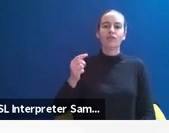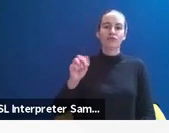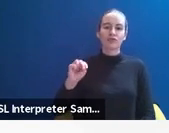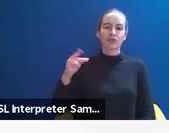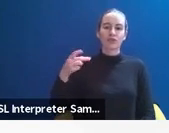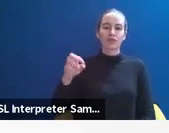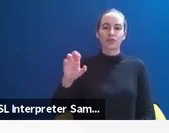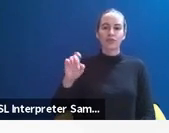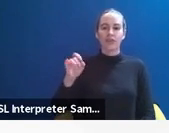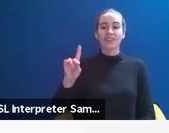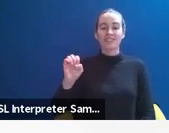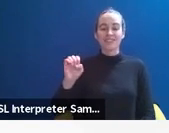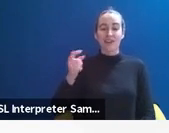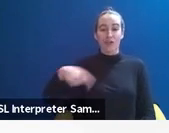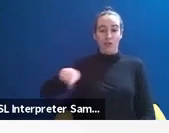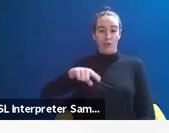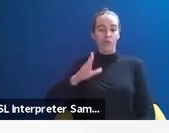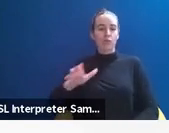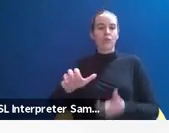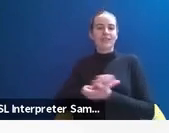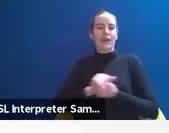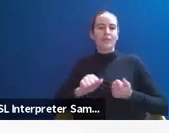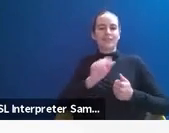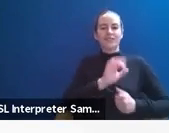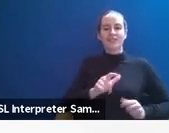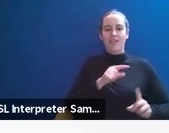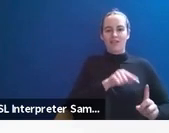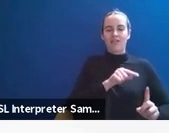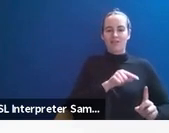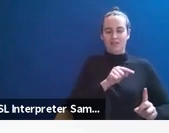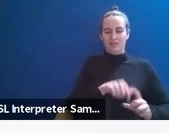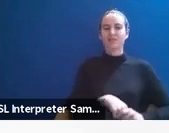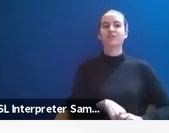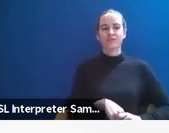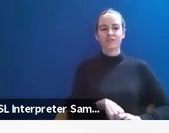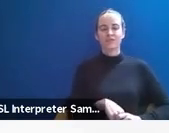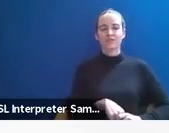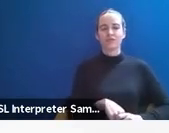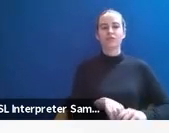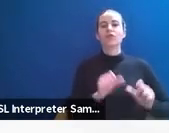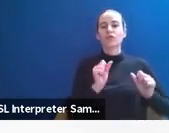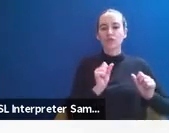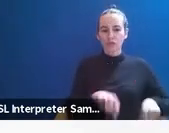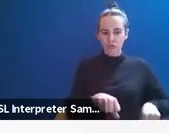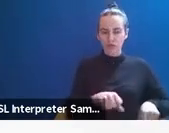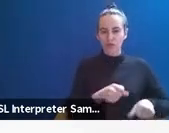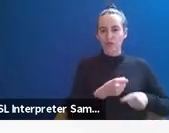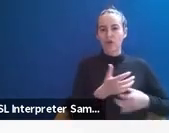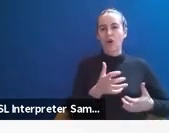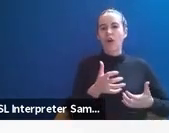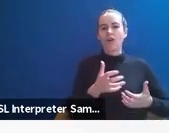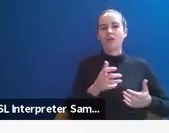free radicals will damage the integrity of the cell and potentially cause cellular apoptosis, cell